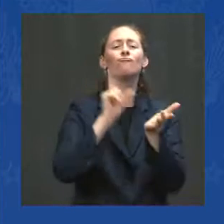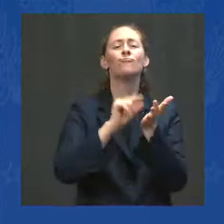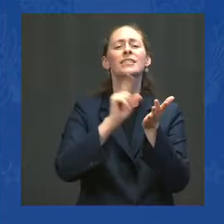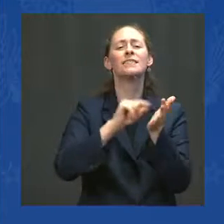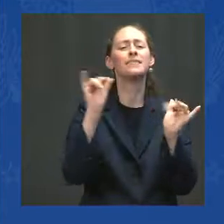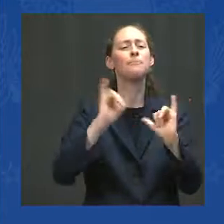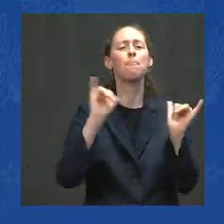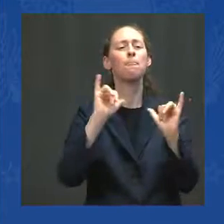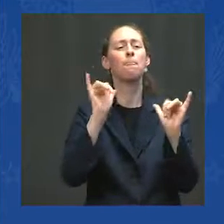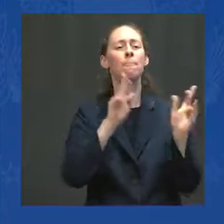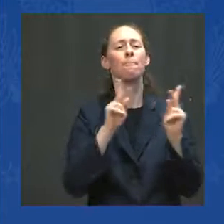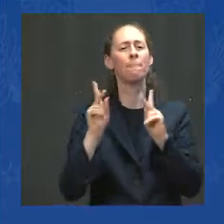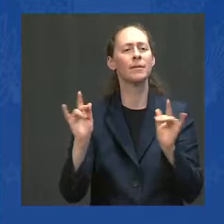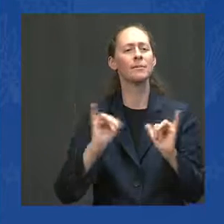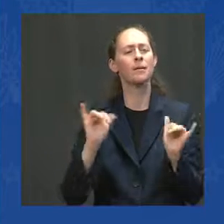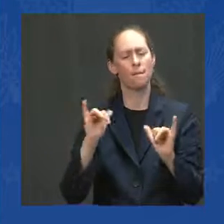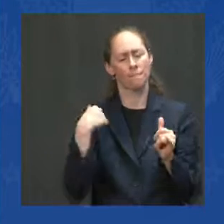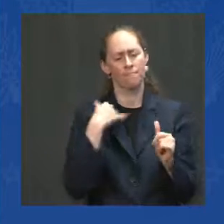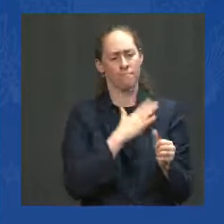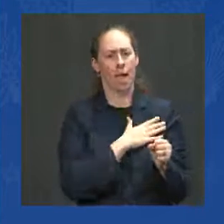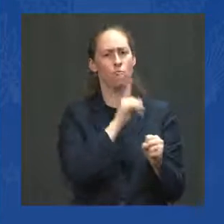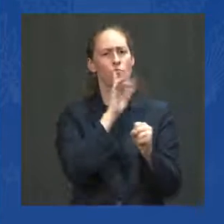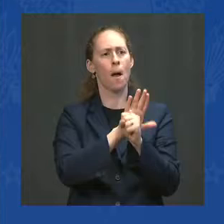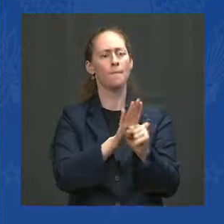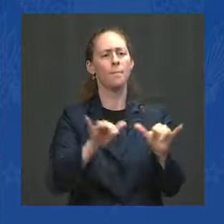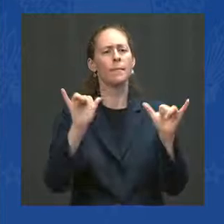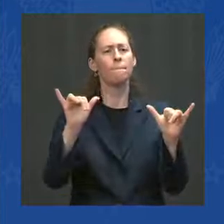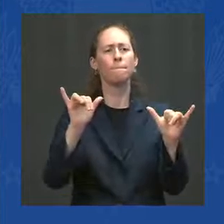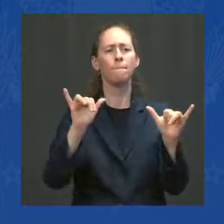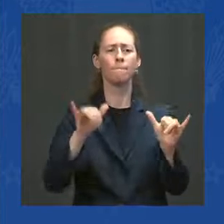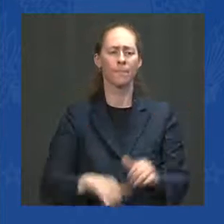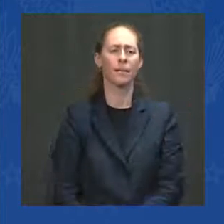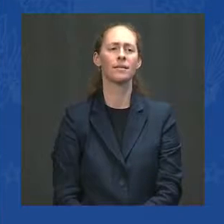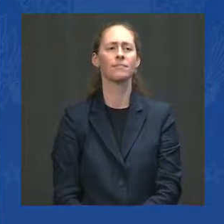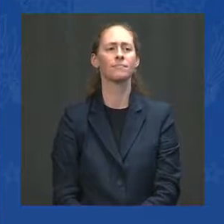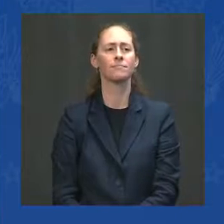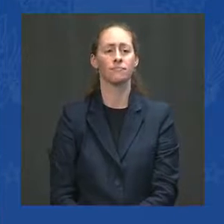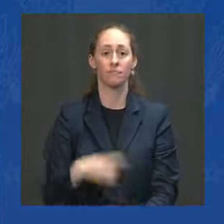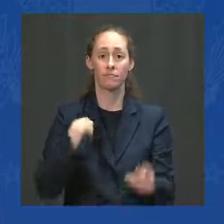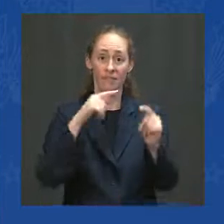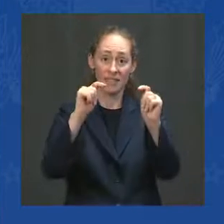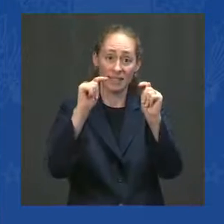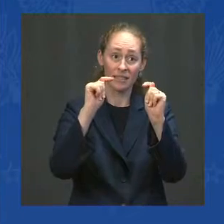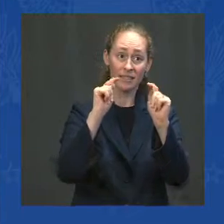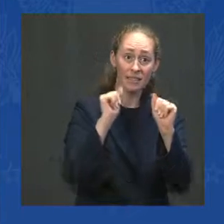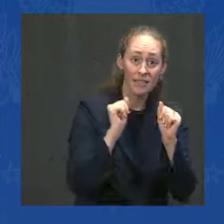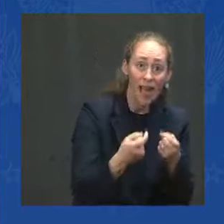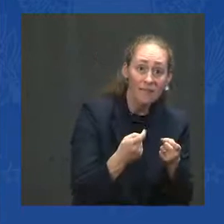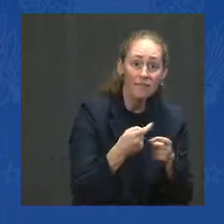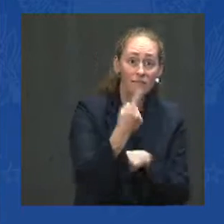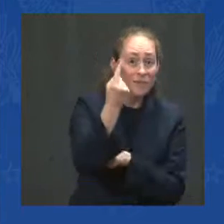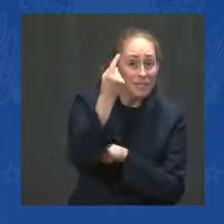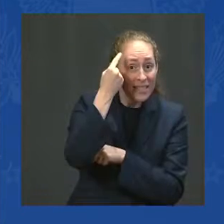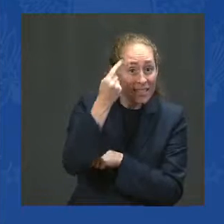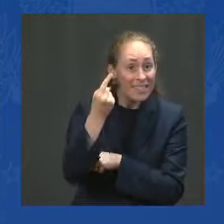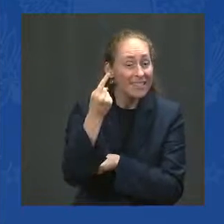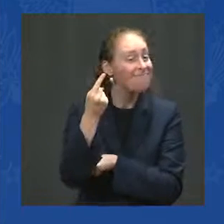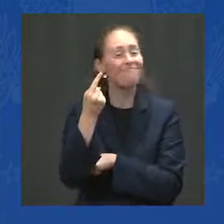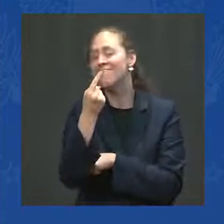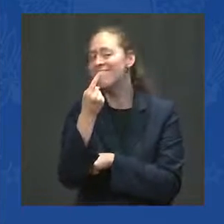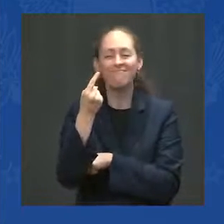commitment. We will not raise taxes by 1 cent on people making less than $400,000 a